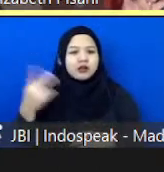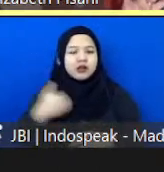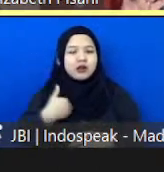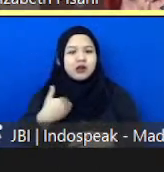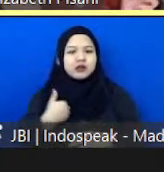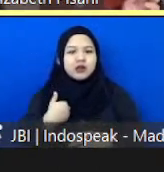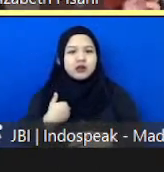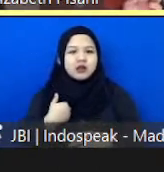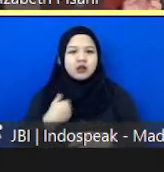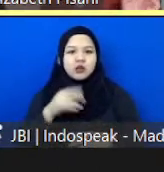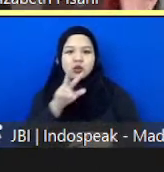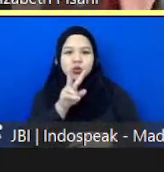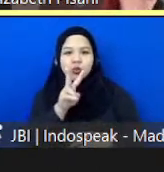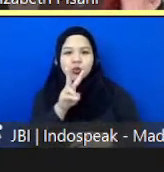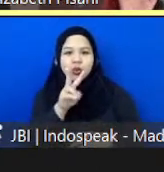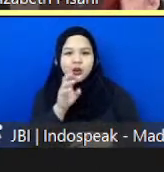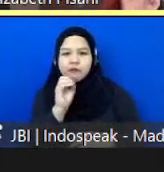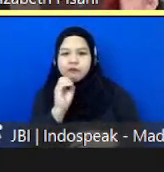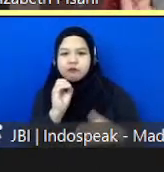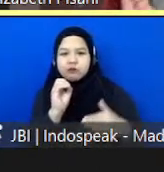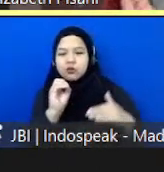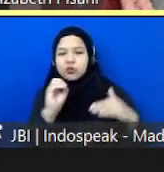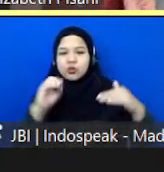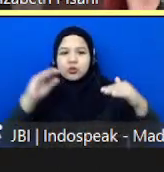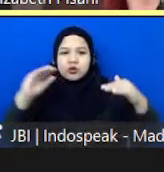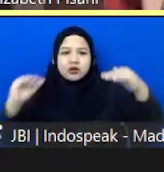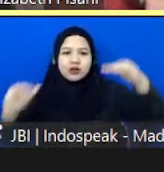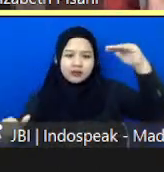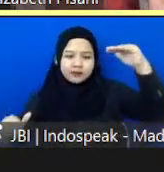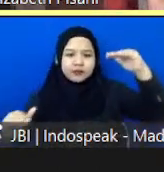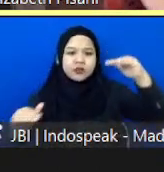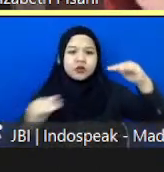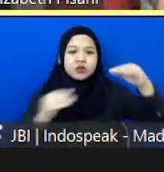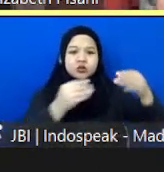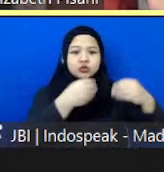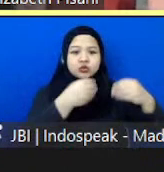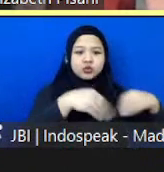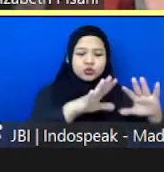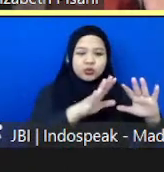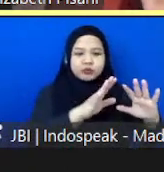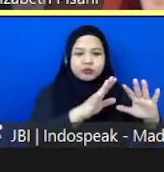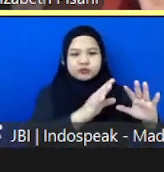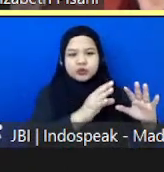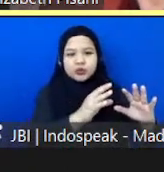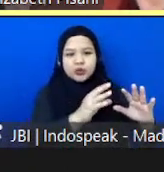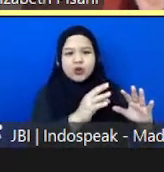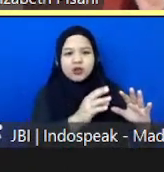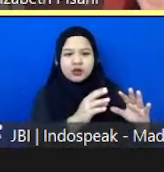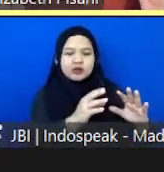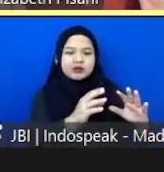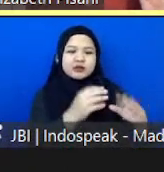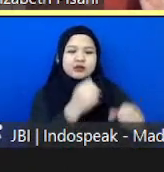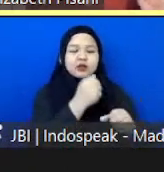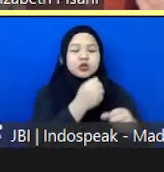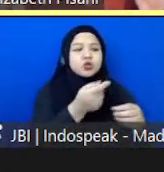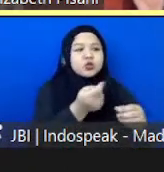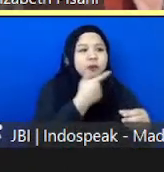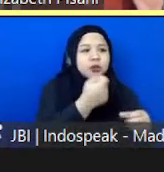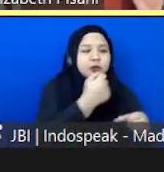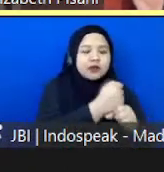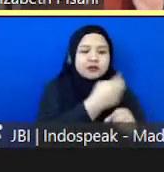20-fold gap between the ceiling price, between its INN generic, its unbranded generic, and